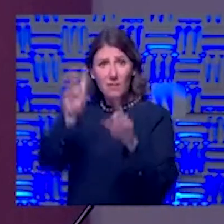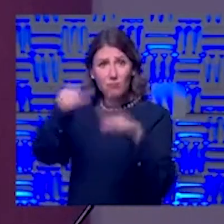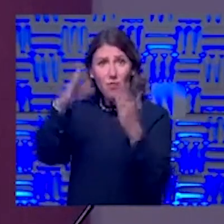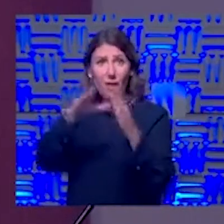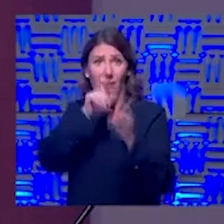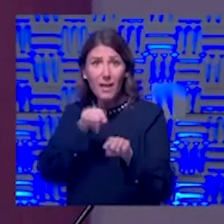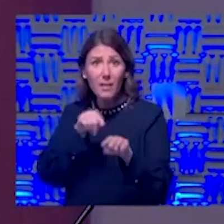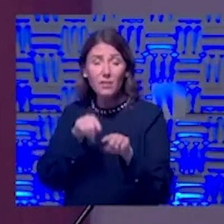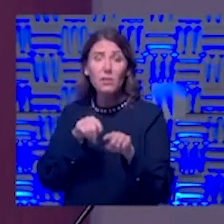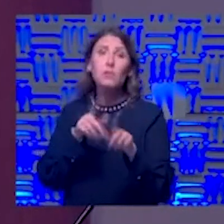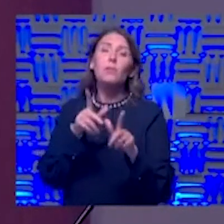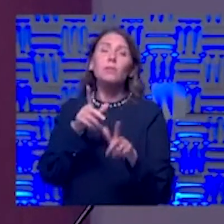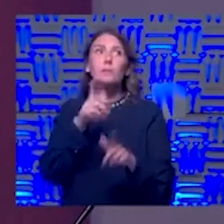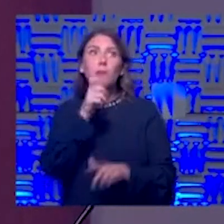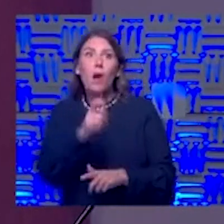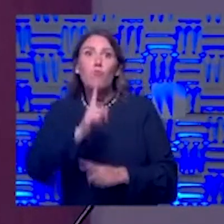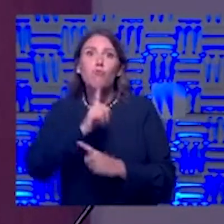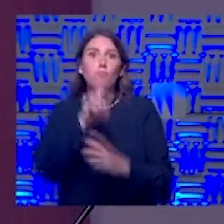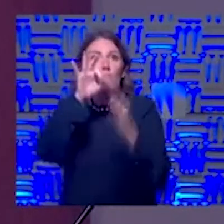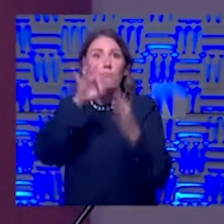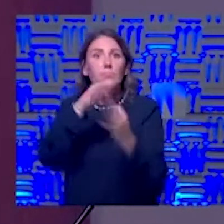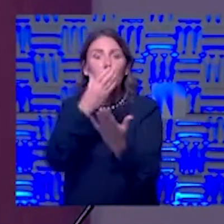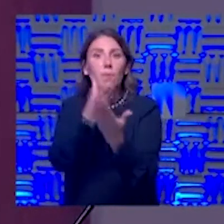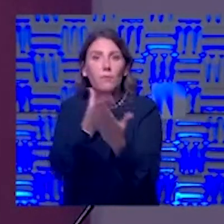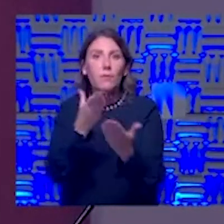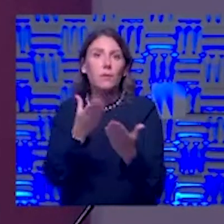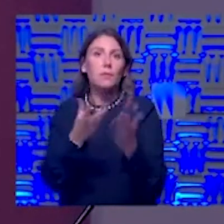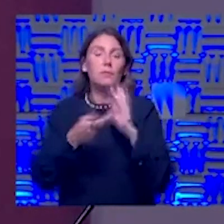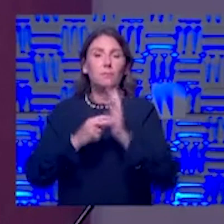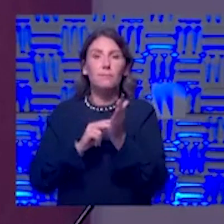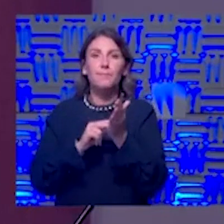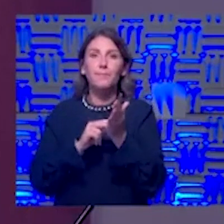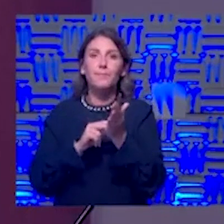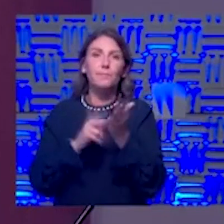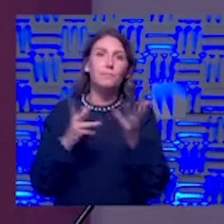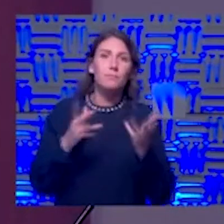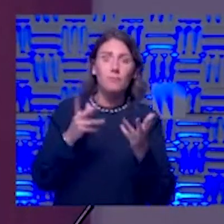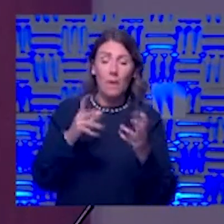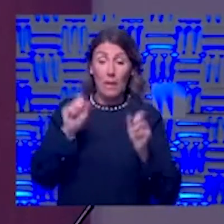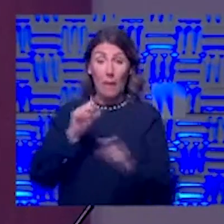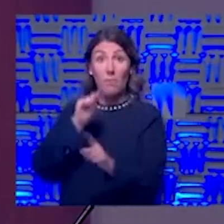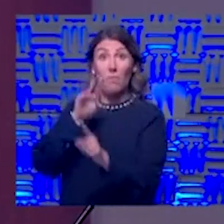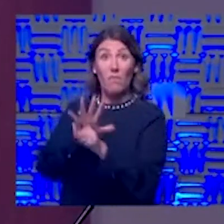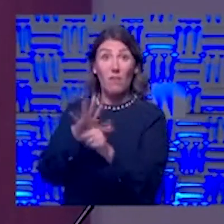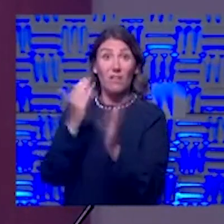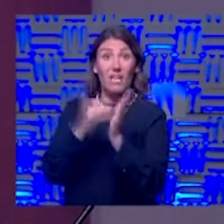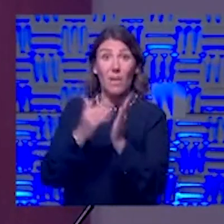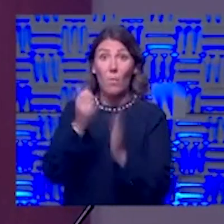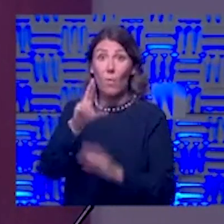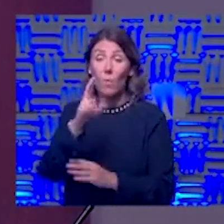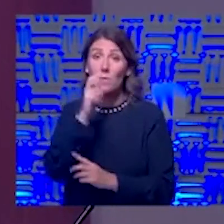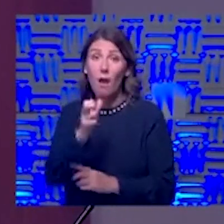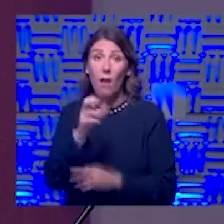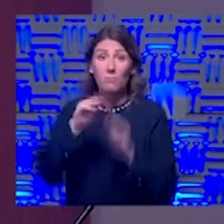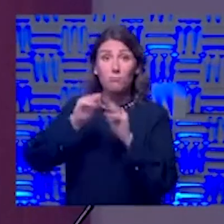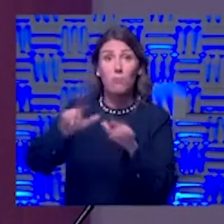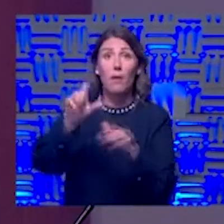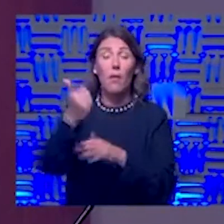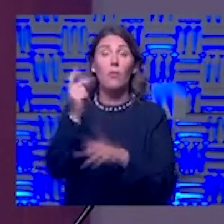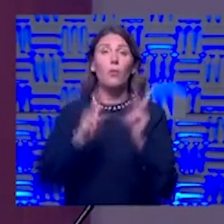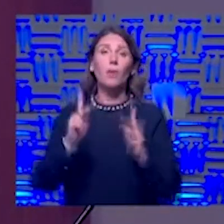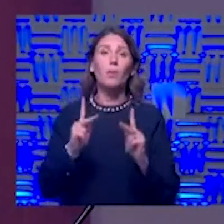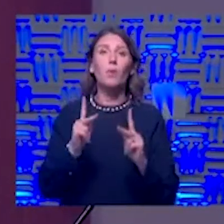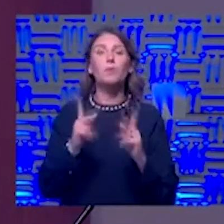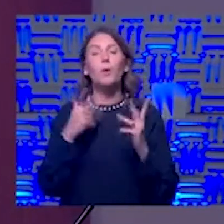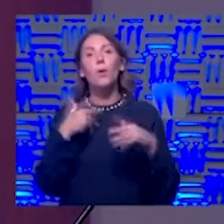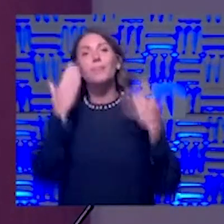still really don't have good evidence to say whether that means you can be reinfected or not, or whether you could spread to other people. So we